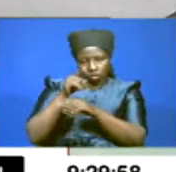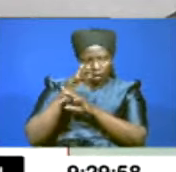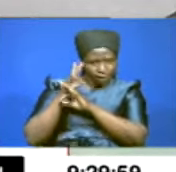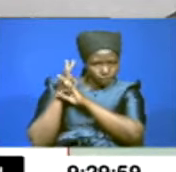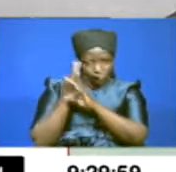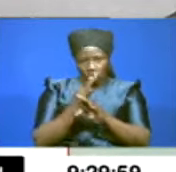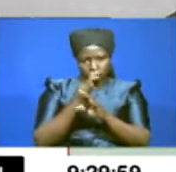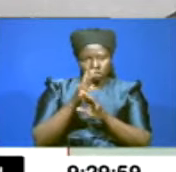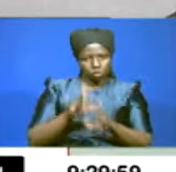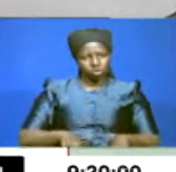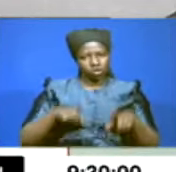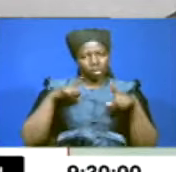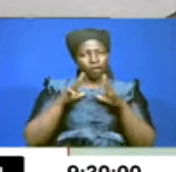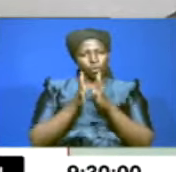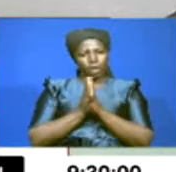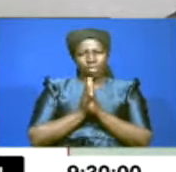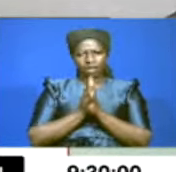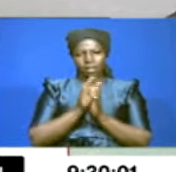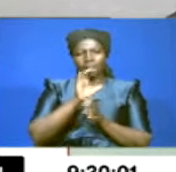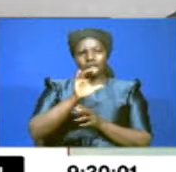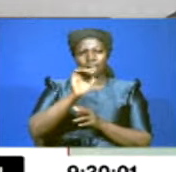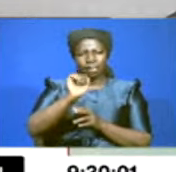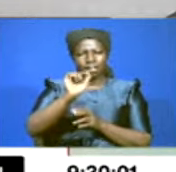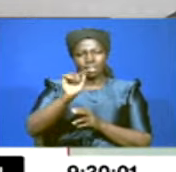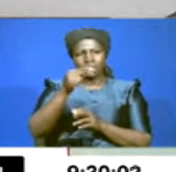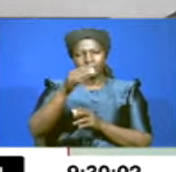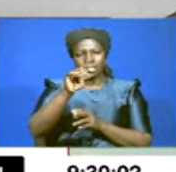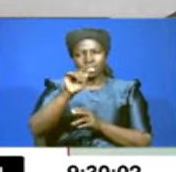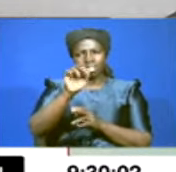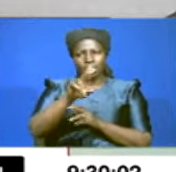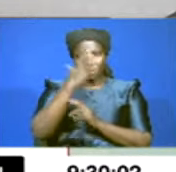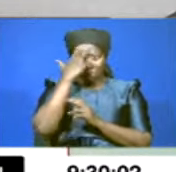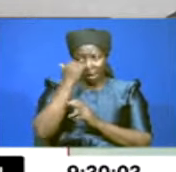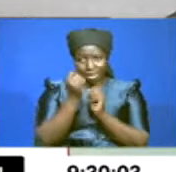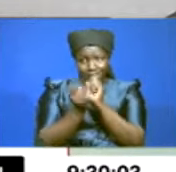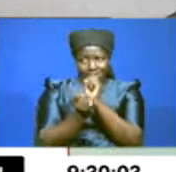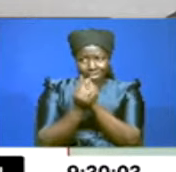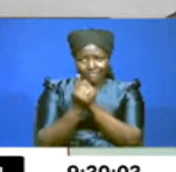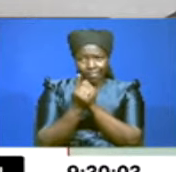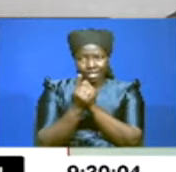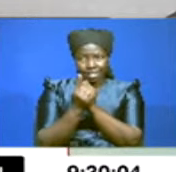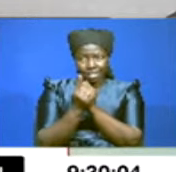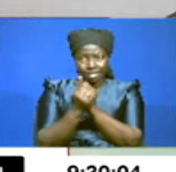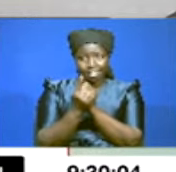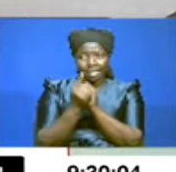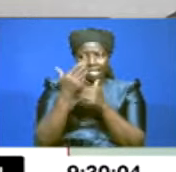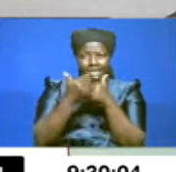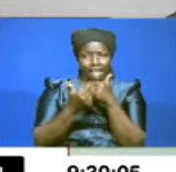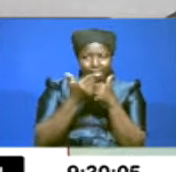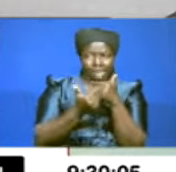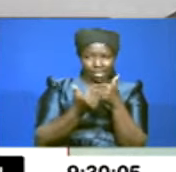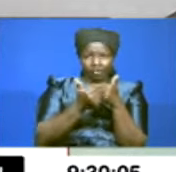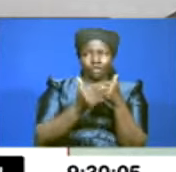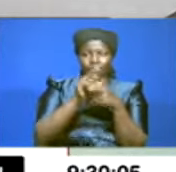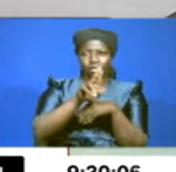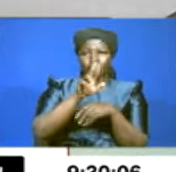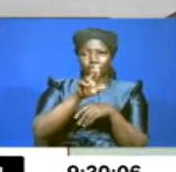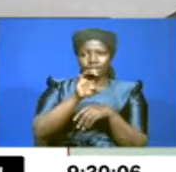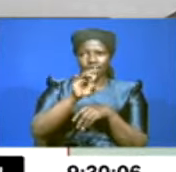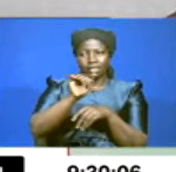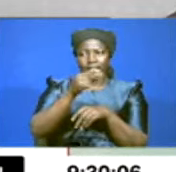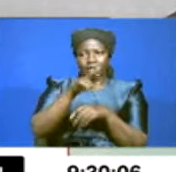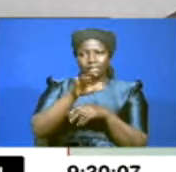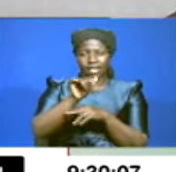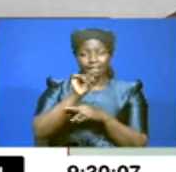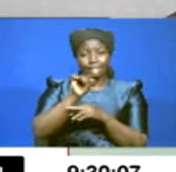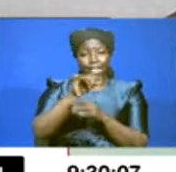catheter because of 11 botched surgeries of the urethra. This is the condition Samuel Wanje has been forced